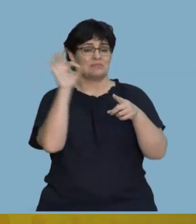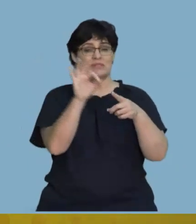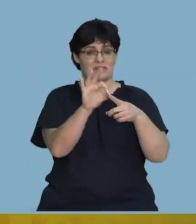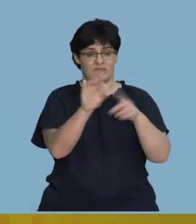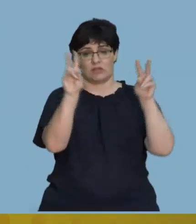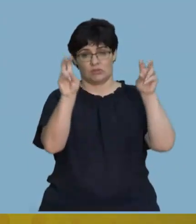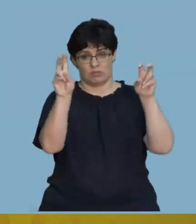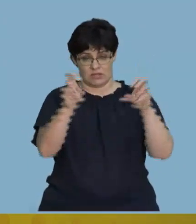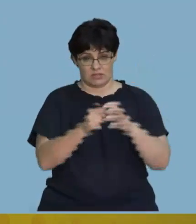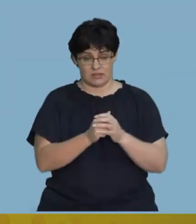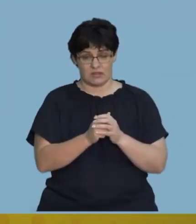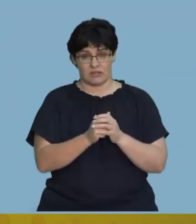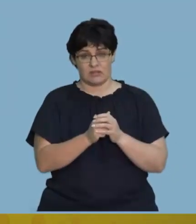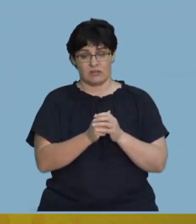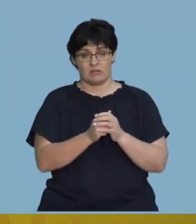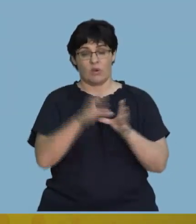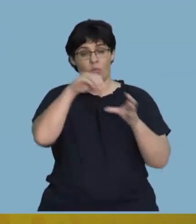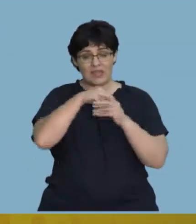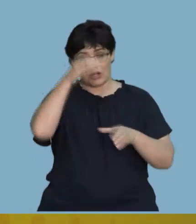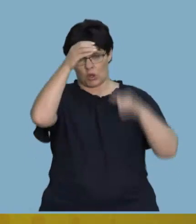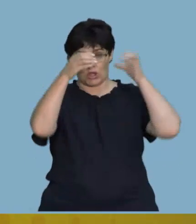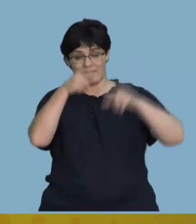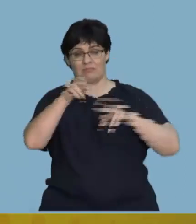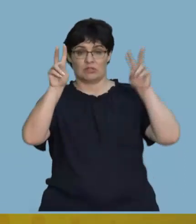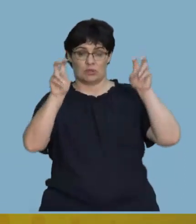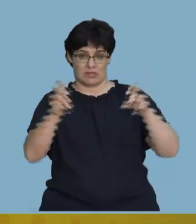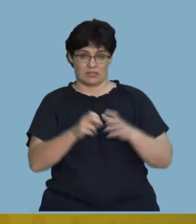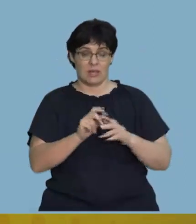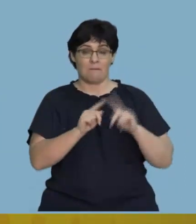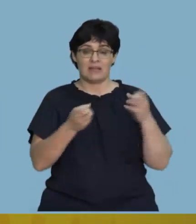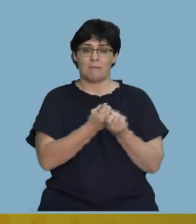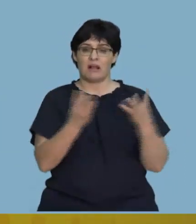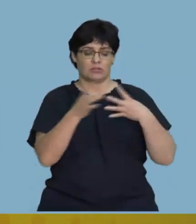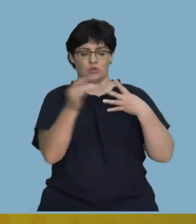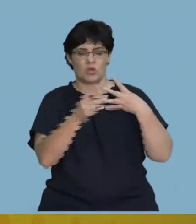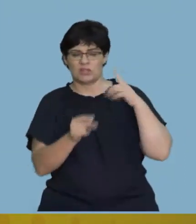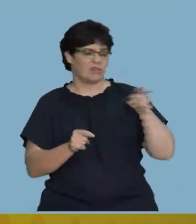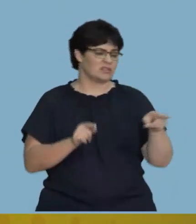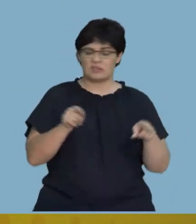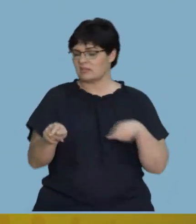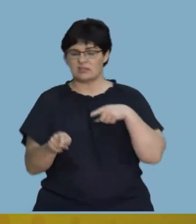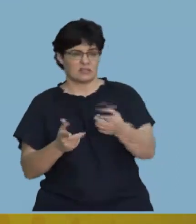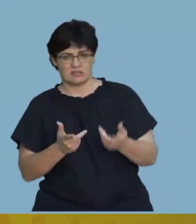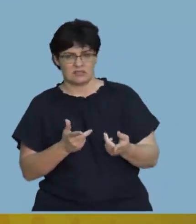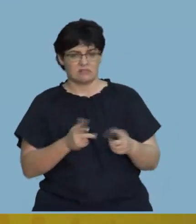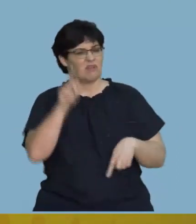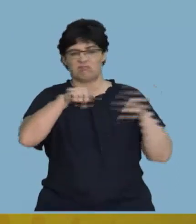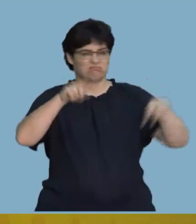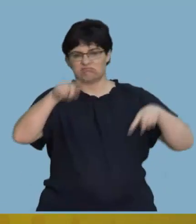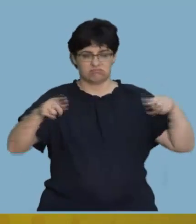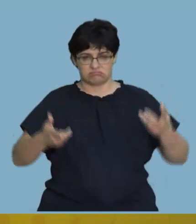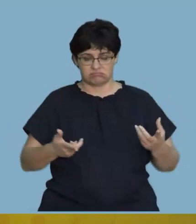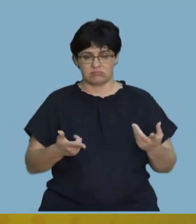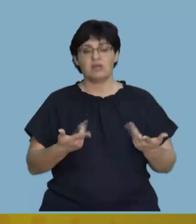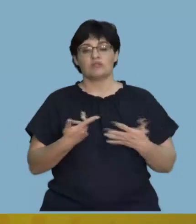specific topic, within the concepts within that topics. Yet the multiple choice will touch on this and that. It's all over.